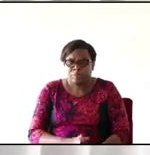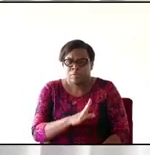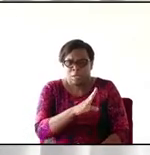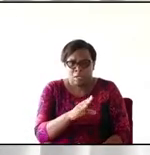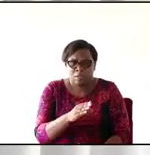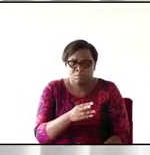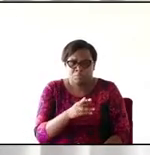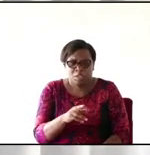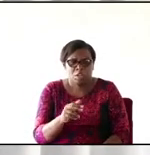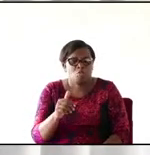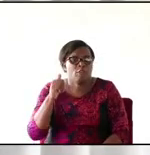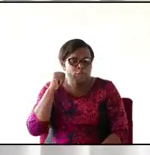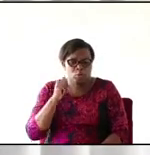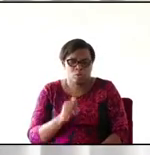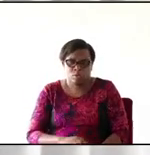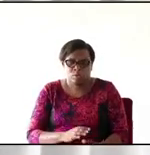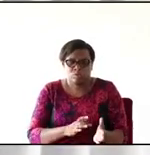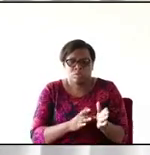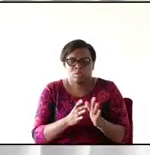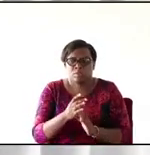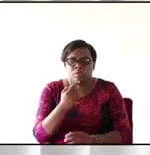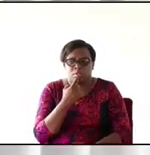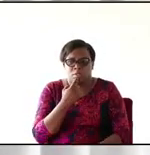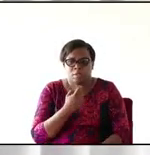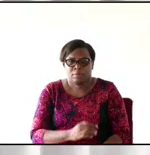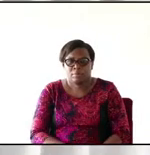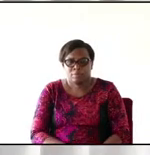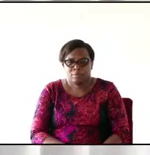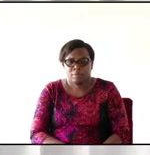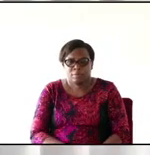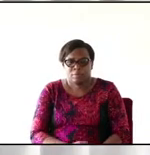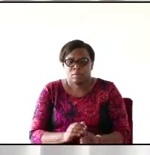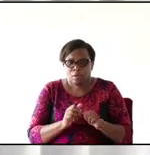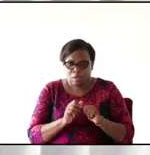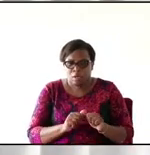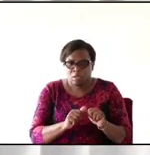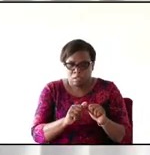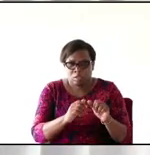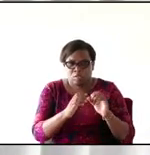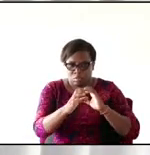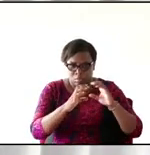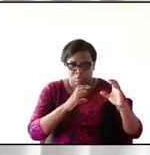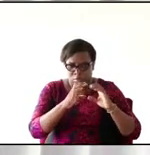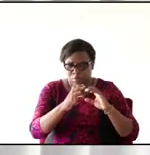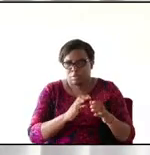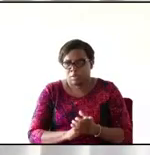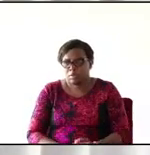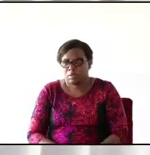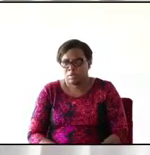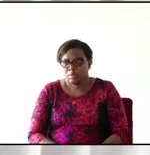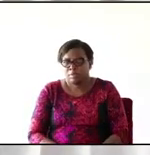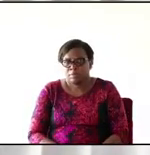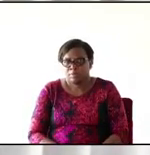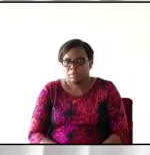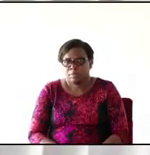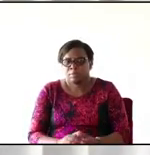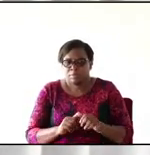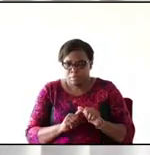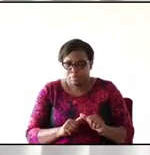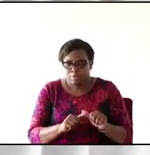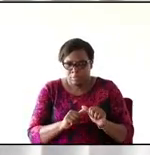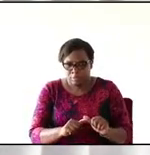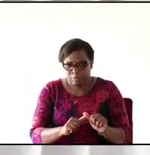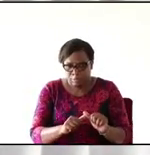it. Jesus says, continue to engage them. Be committed.